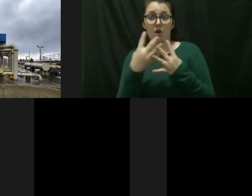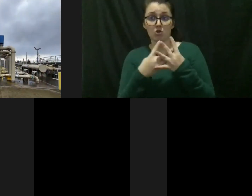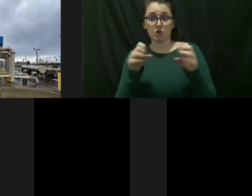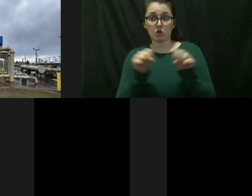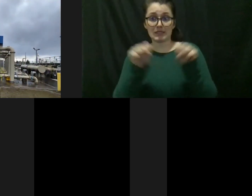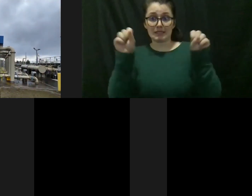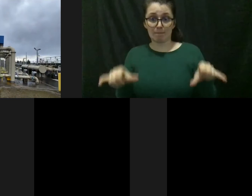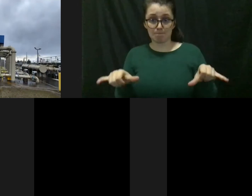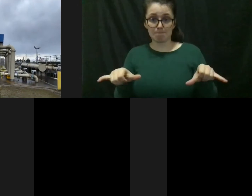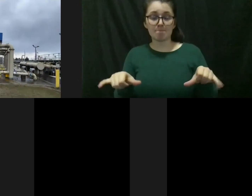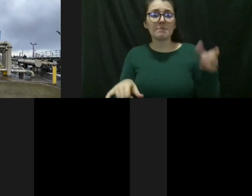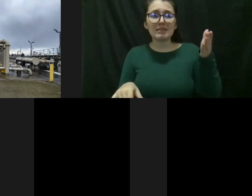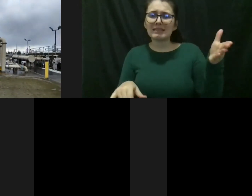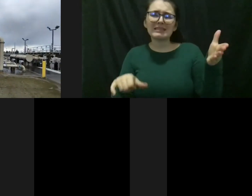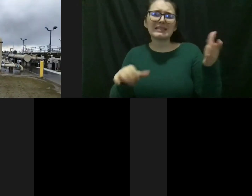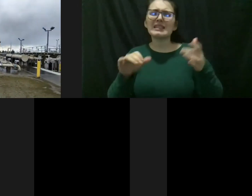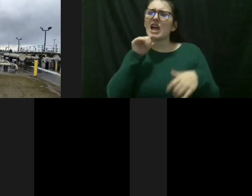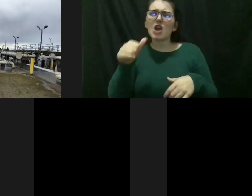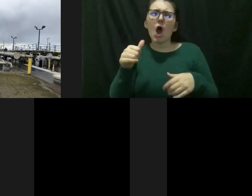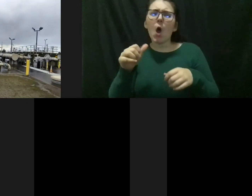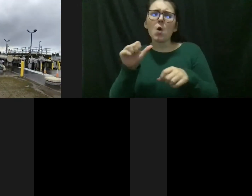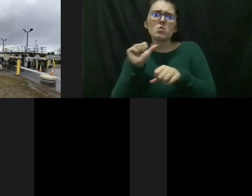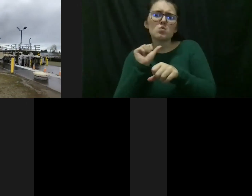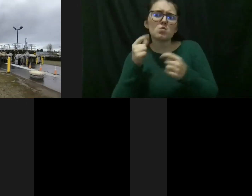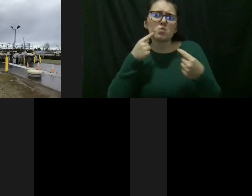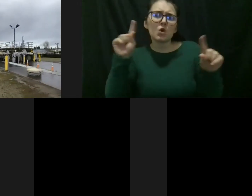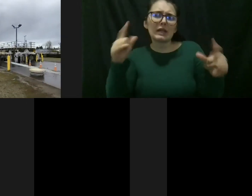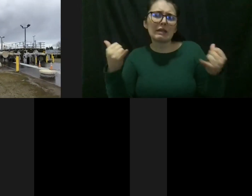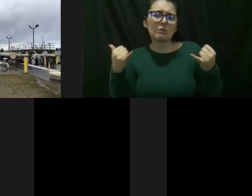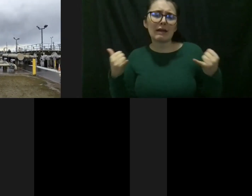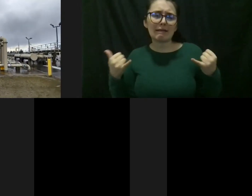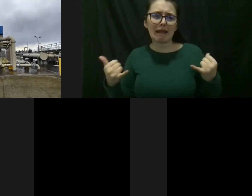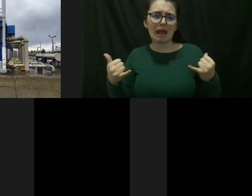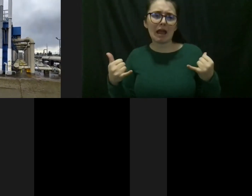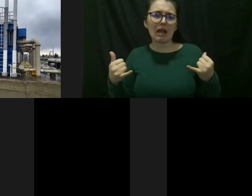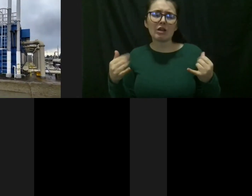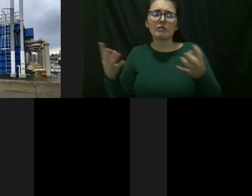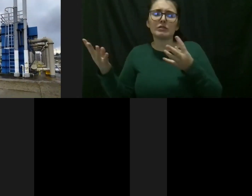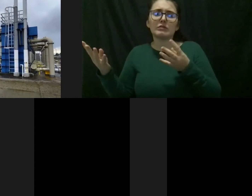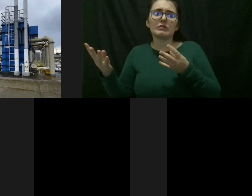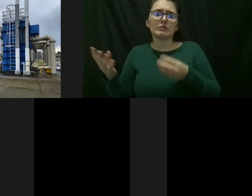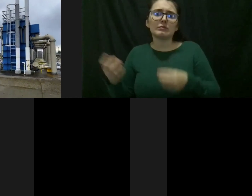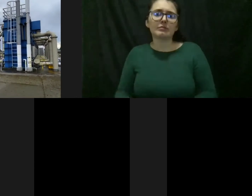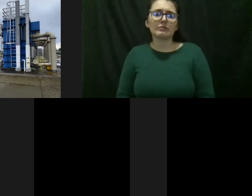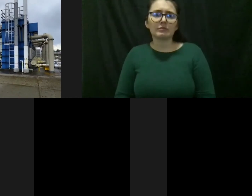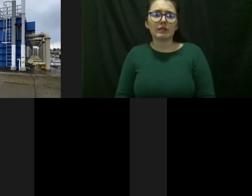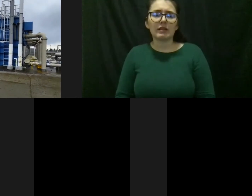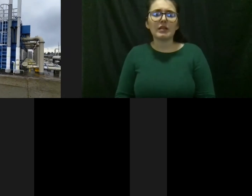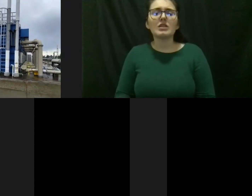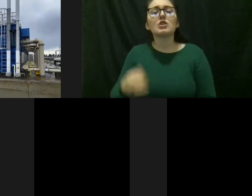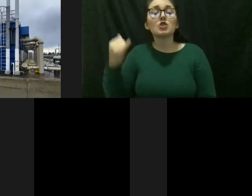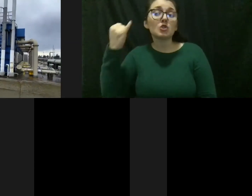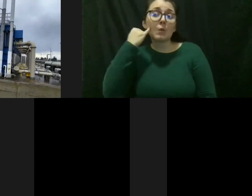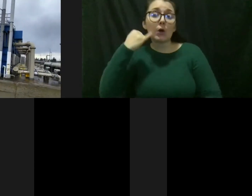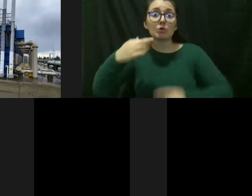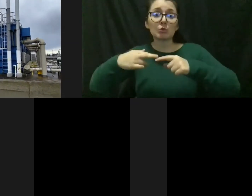we're right by the Pluto sign. So if that helps anybody, Okay. we're just down from the Owasso Bridge.